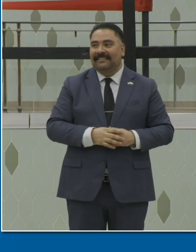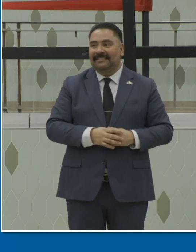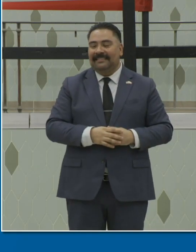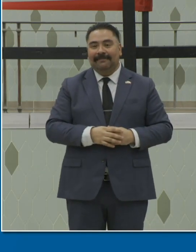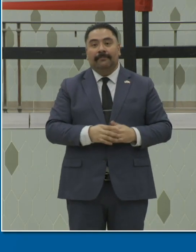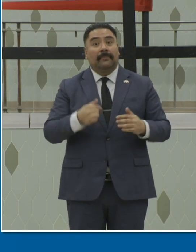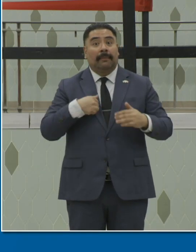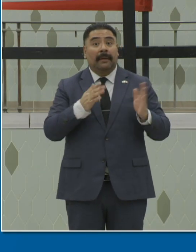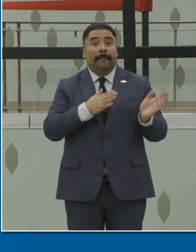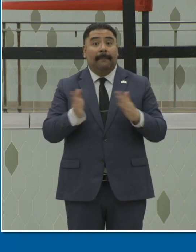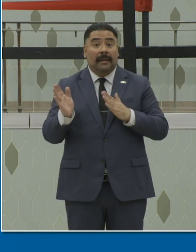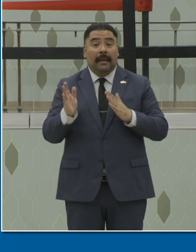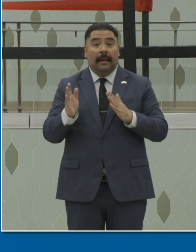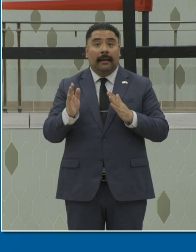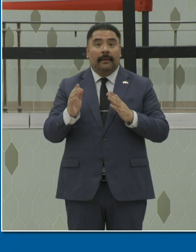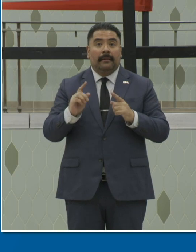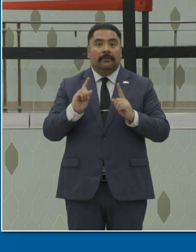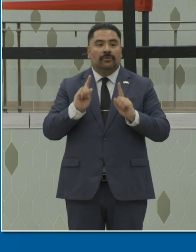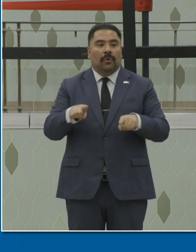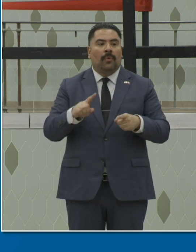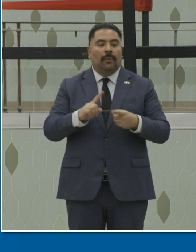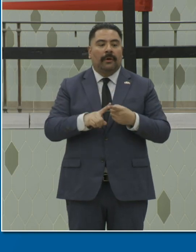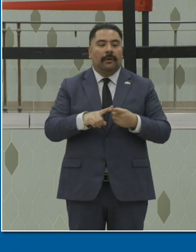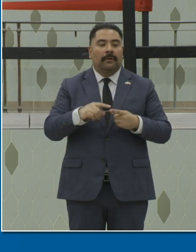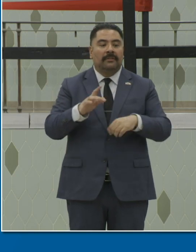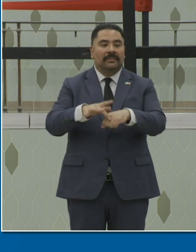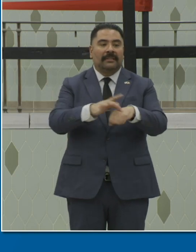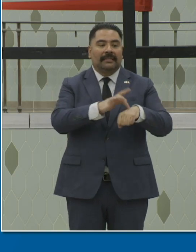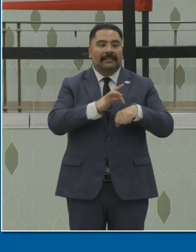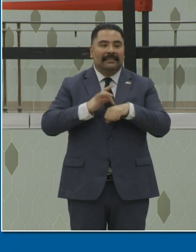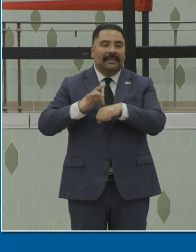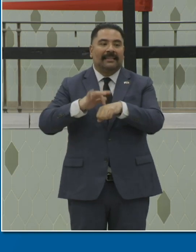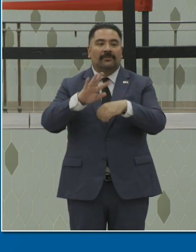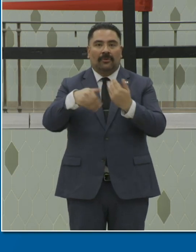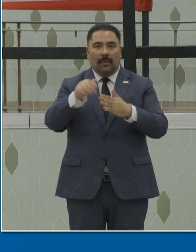I'm planning on, you know, hitting all the attractions now that I'm back down here. And